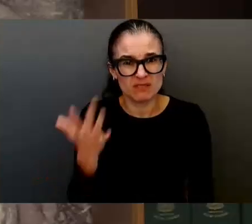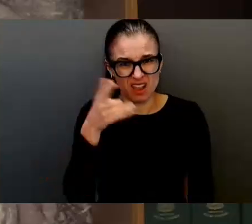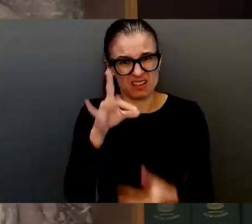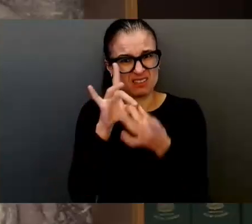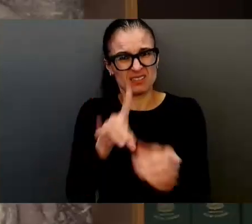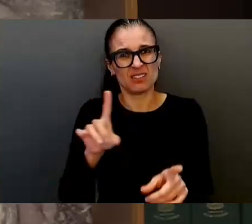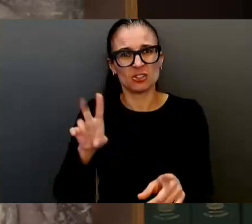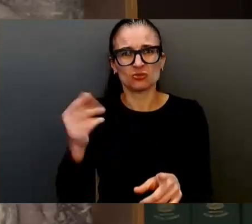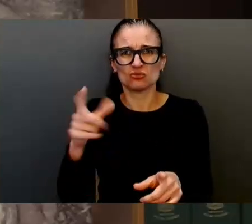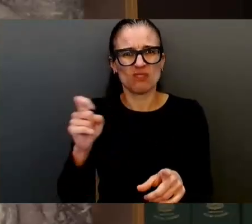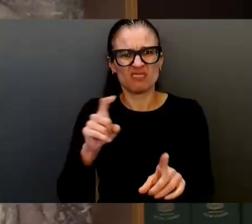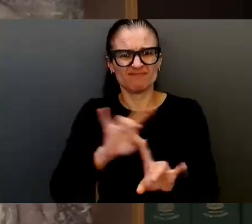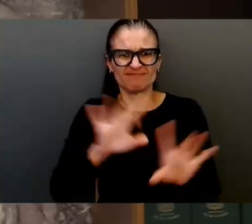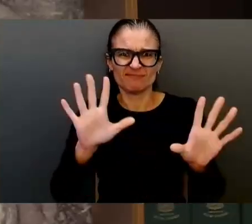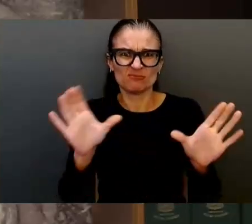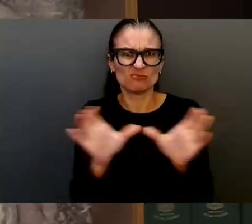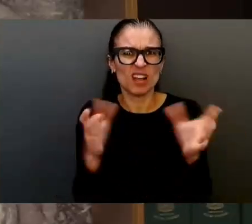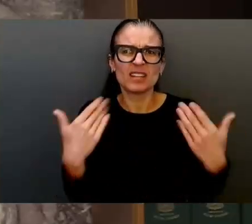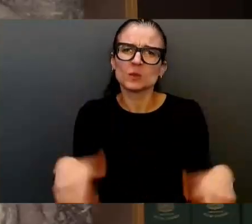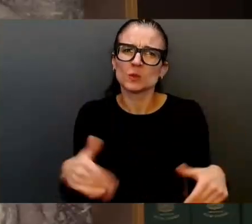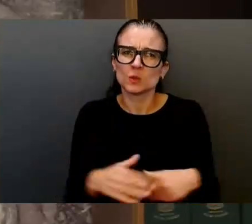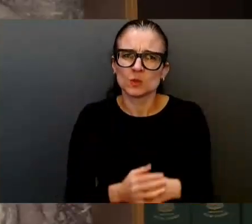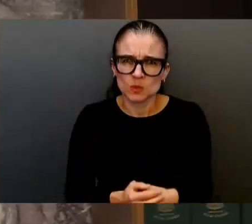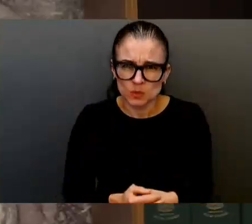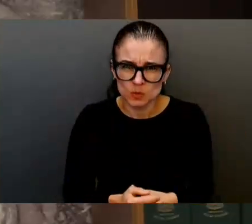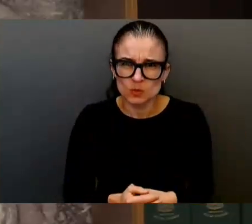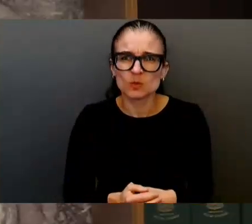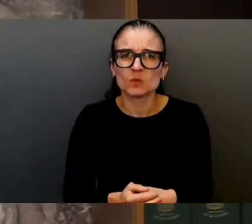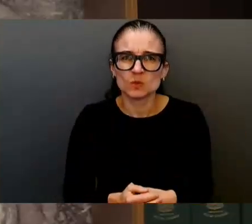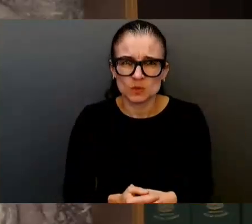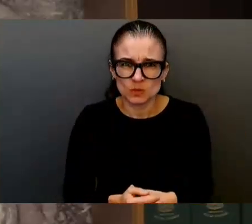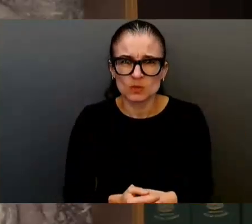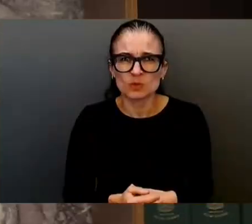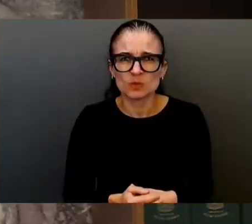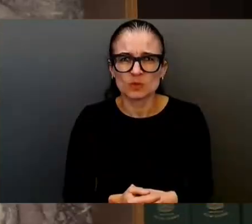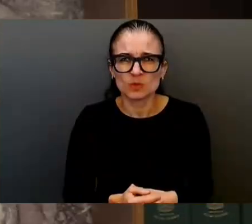says discouraging drug use among children is quote unquote concerning.